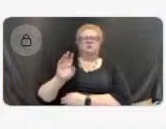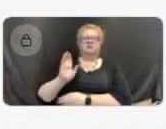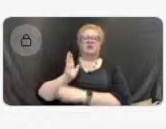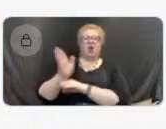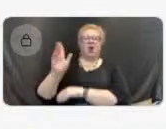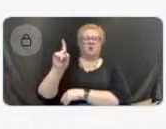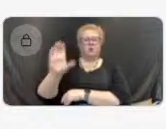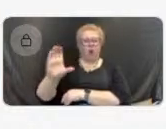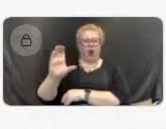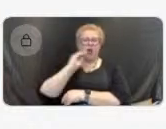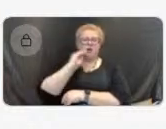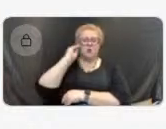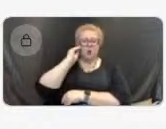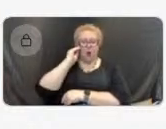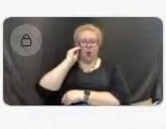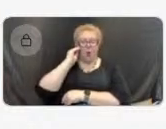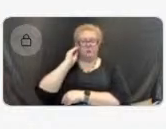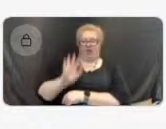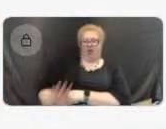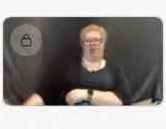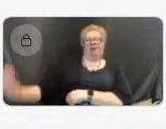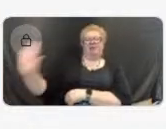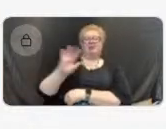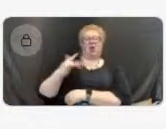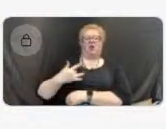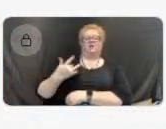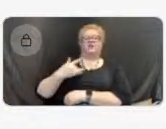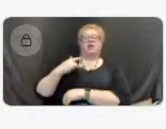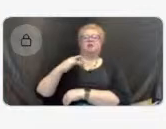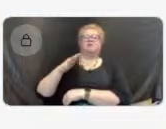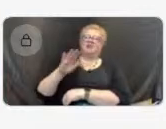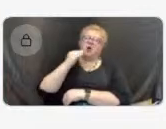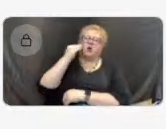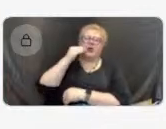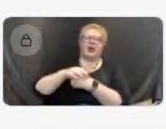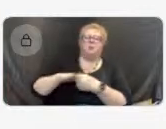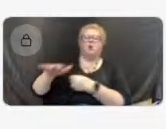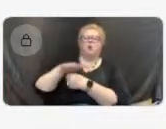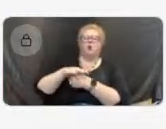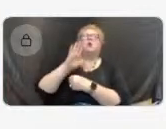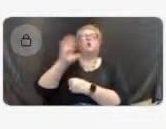surrounding communities will be drastically affected. Next slide, please.